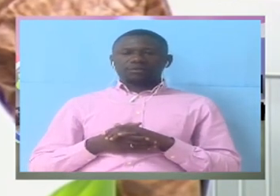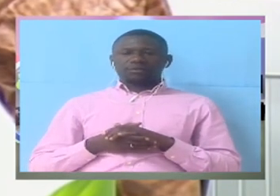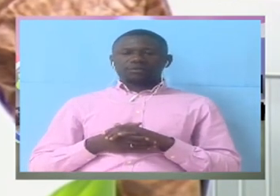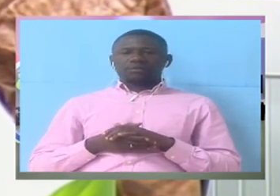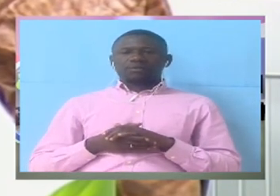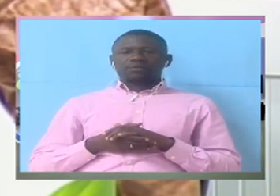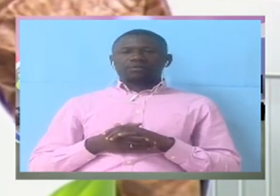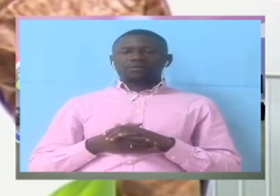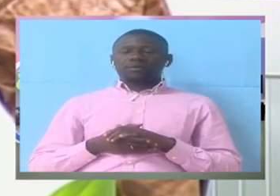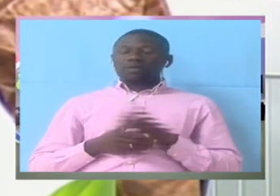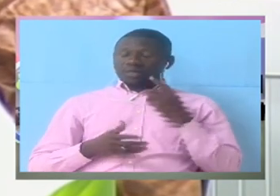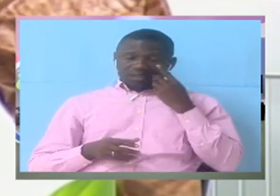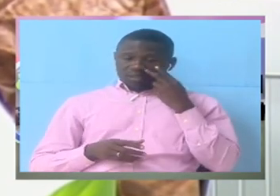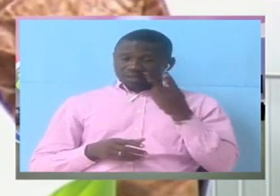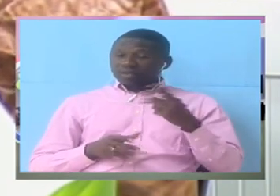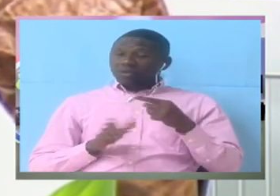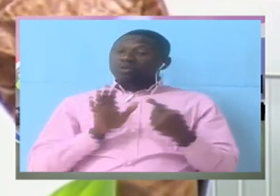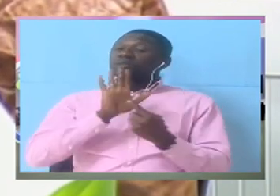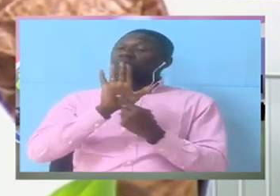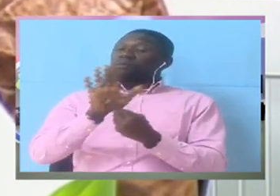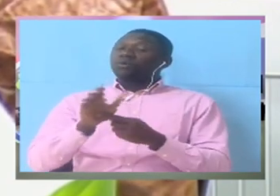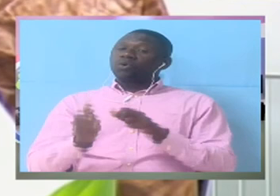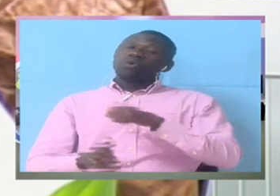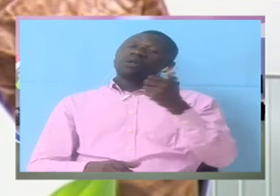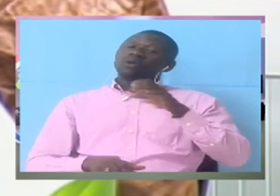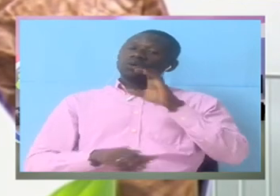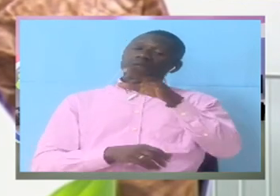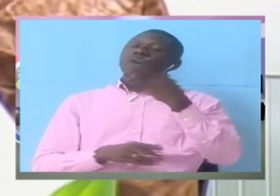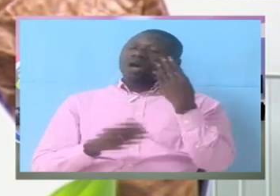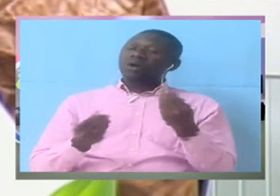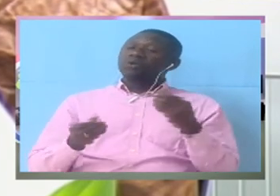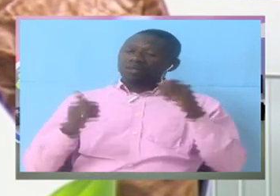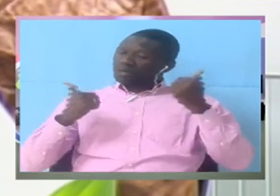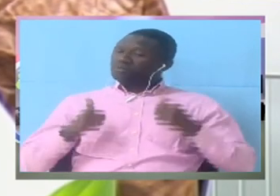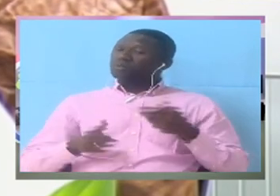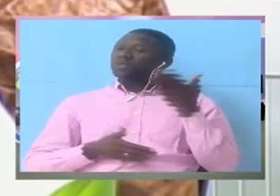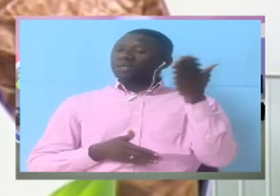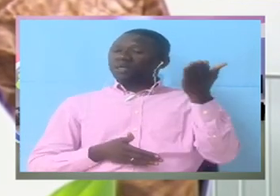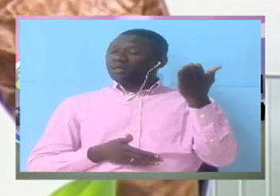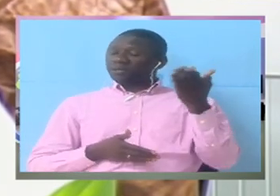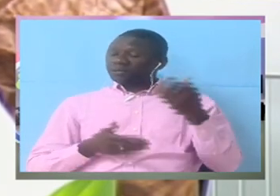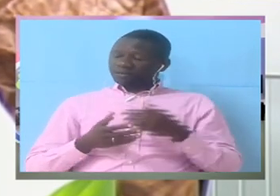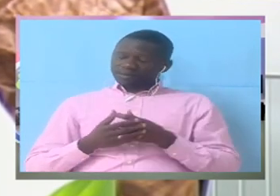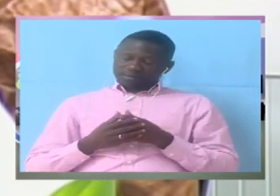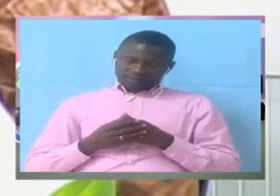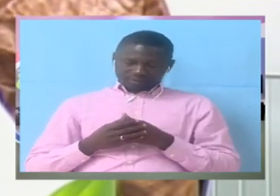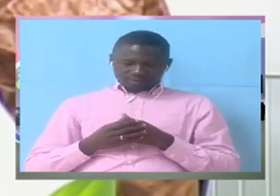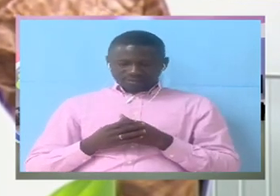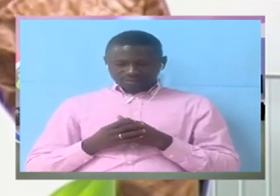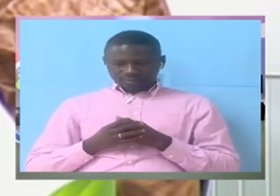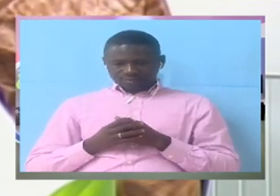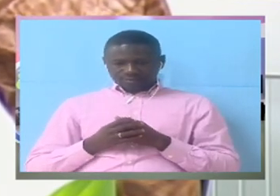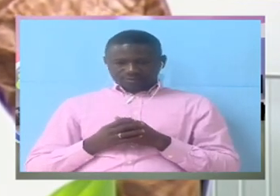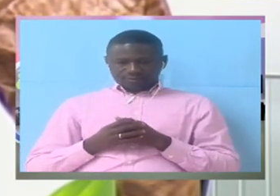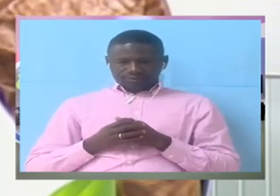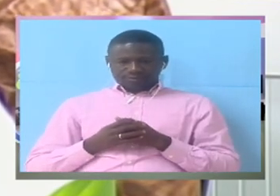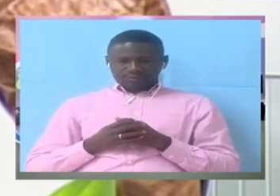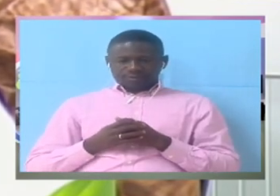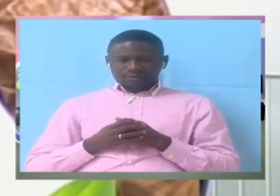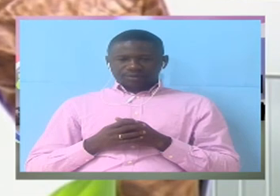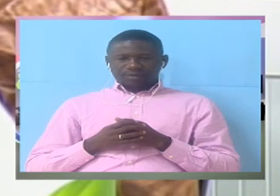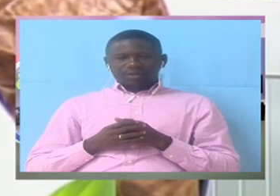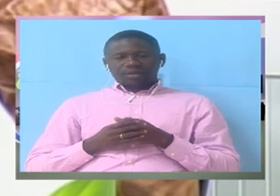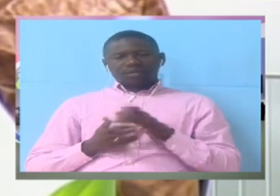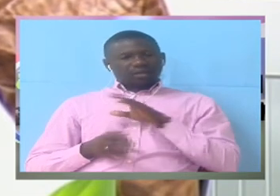Let's look at other countries and see the example, see how they are. The way